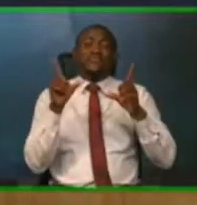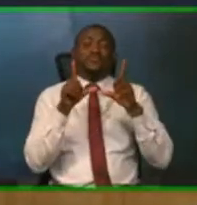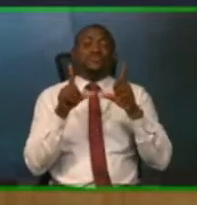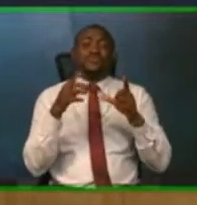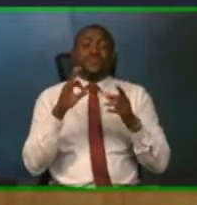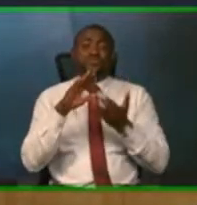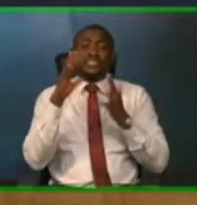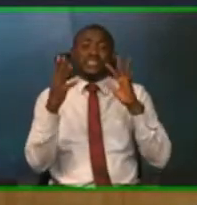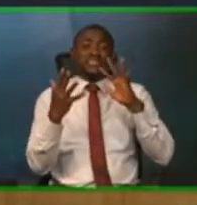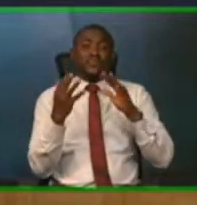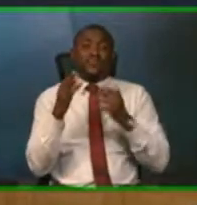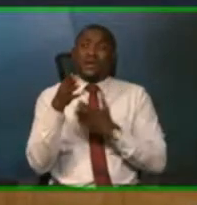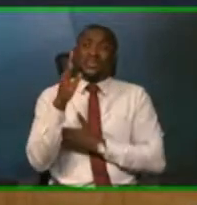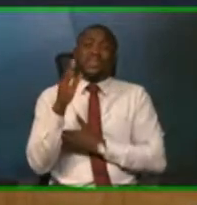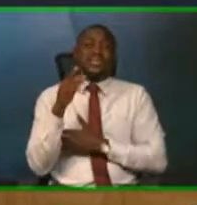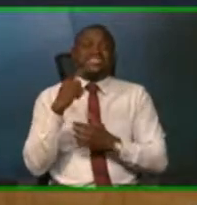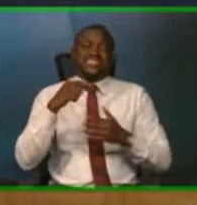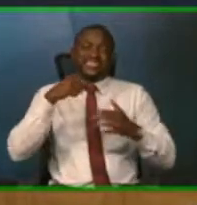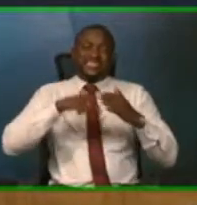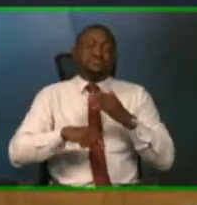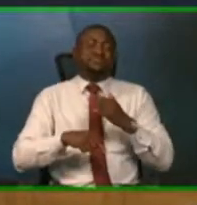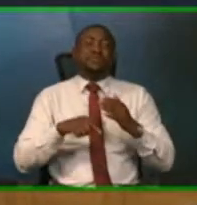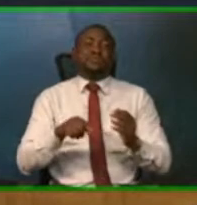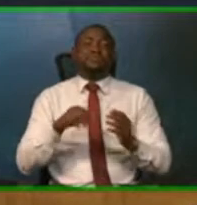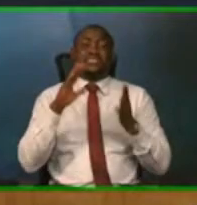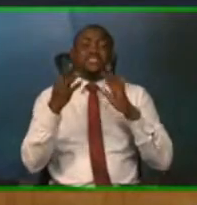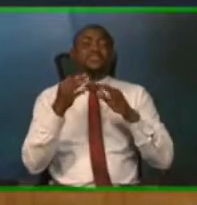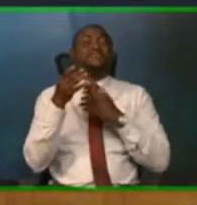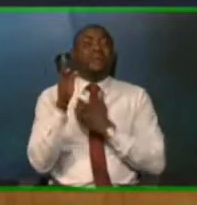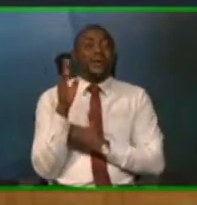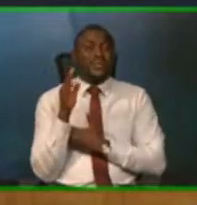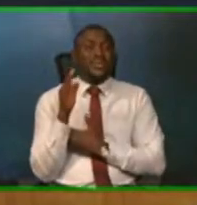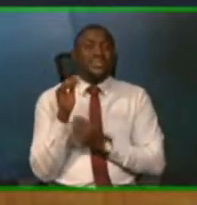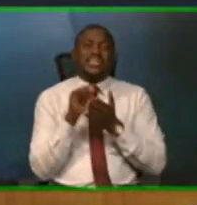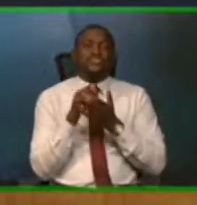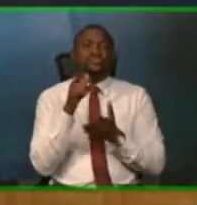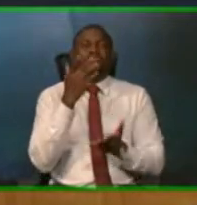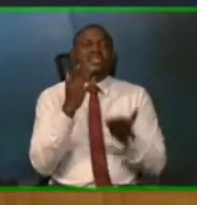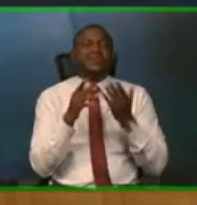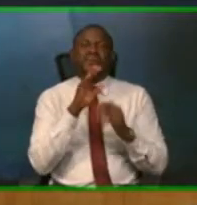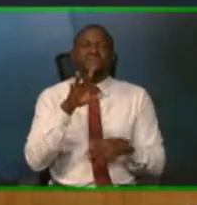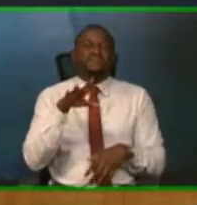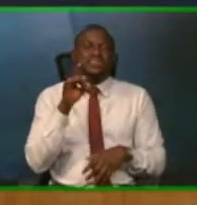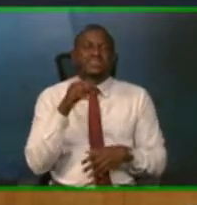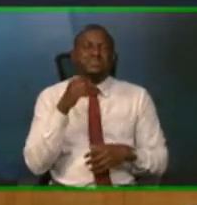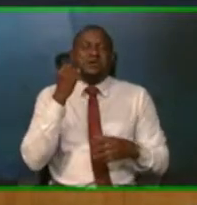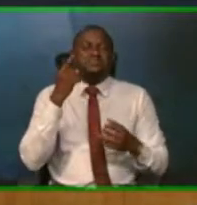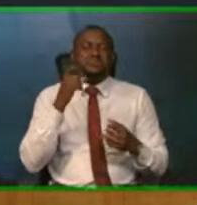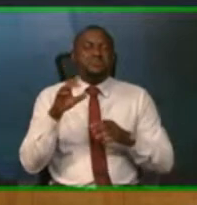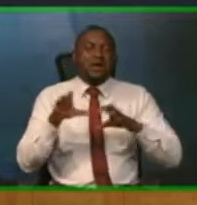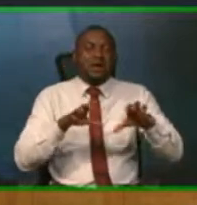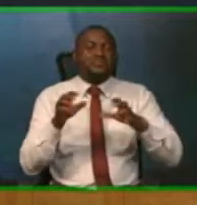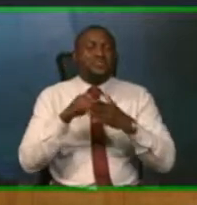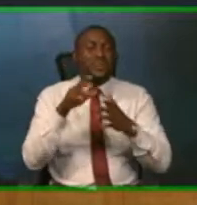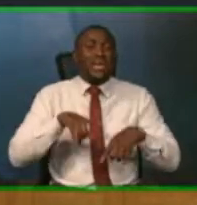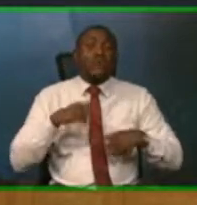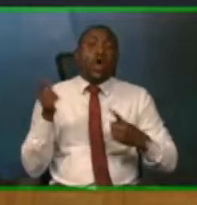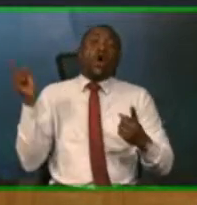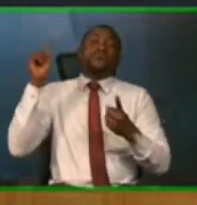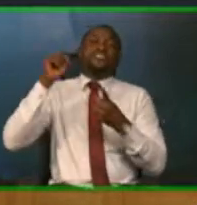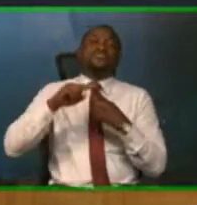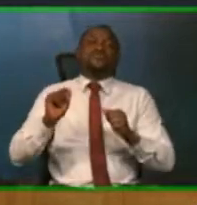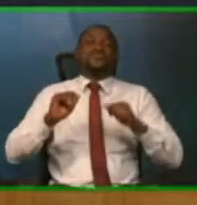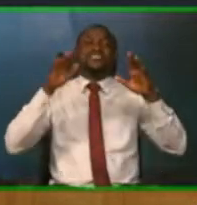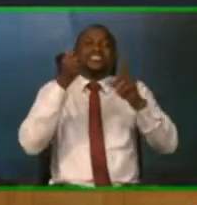the presence, the Shekinah, the manifested presence of God that may never find expression in your life until you submit yourself